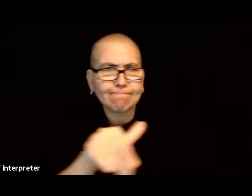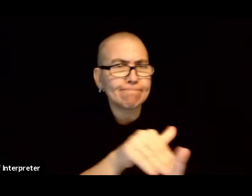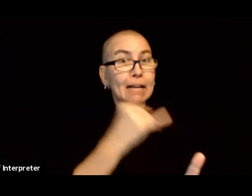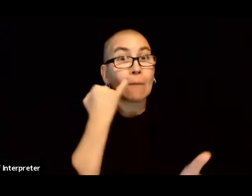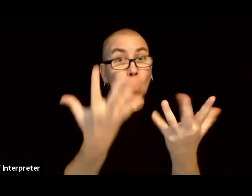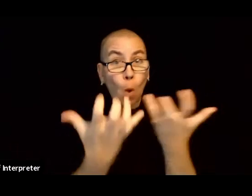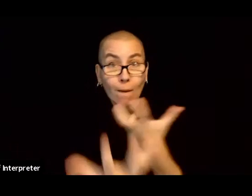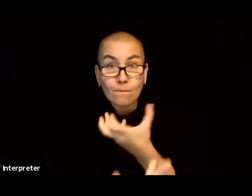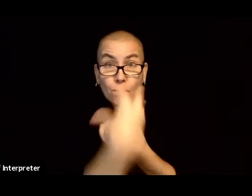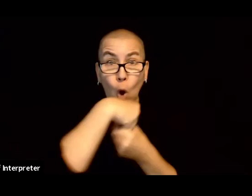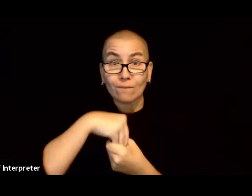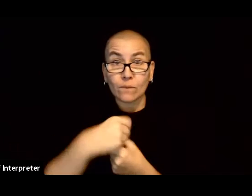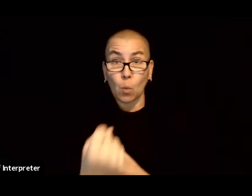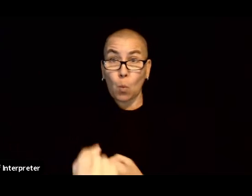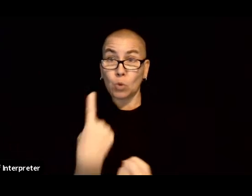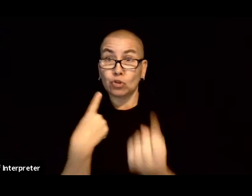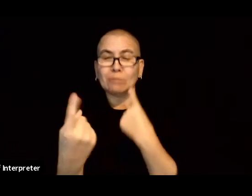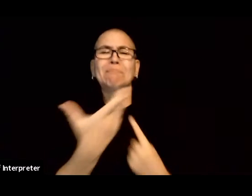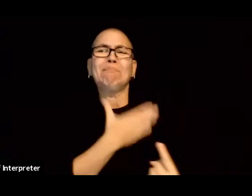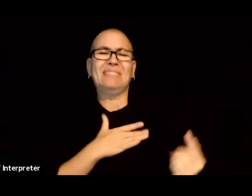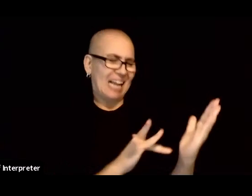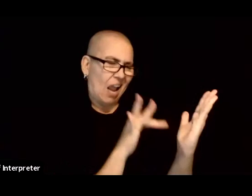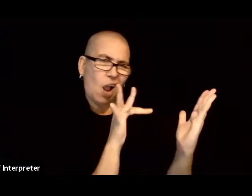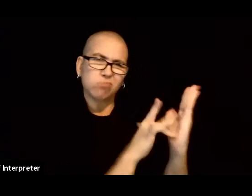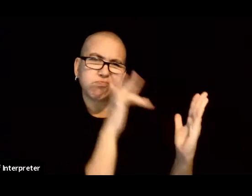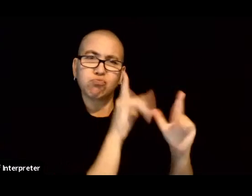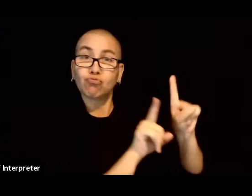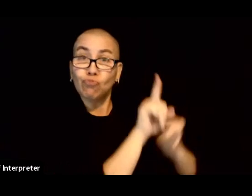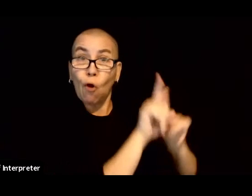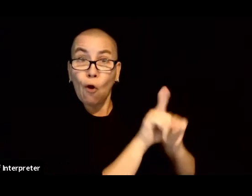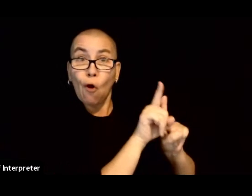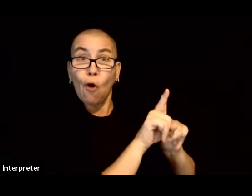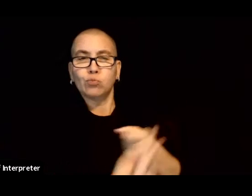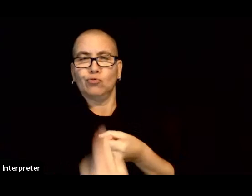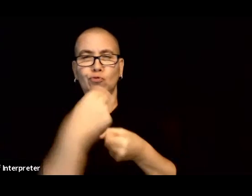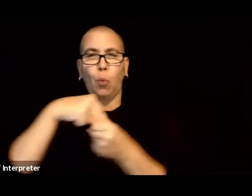telephone keypad. To withdraw your question, press the # key.